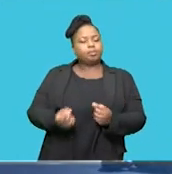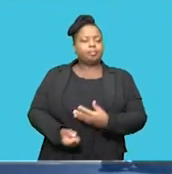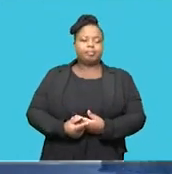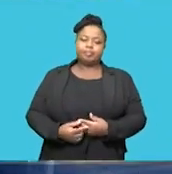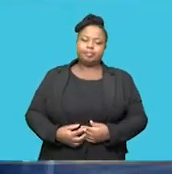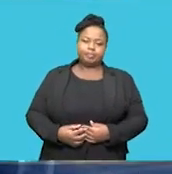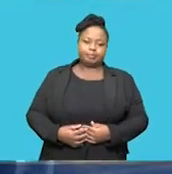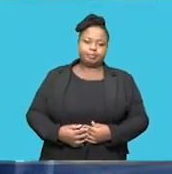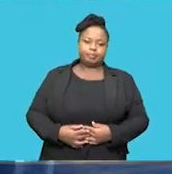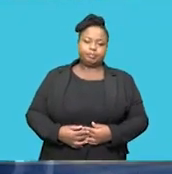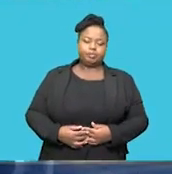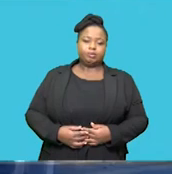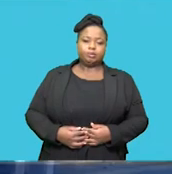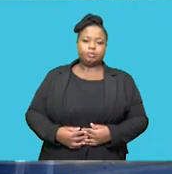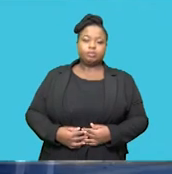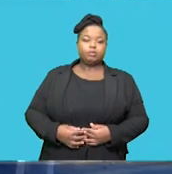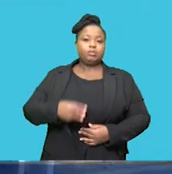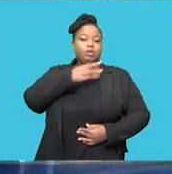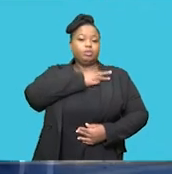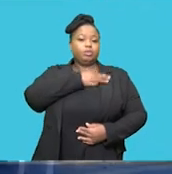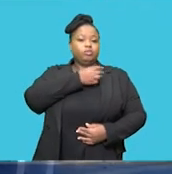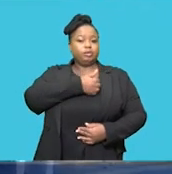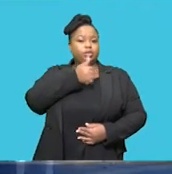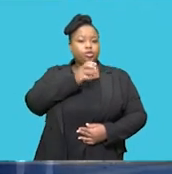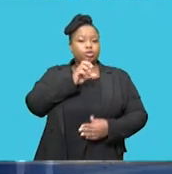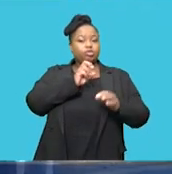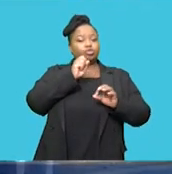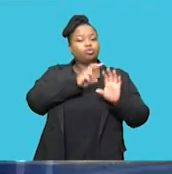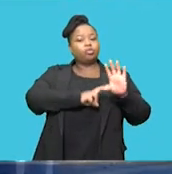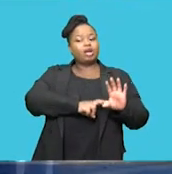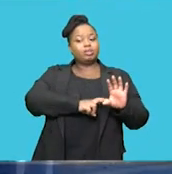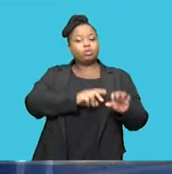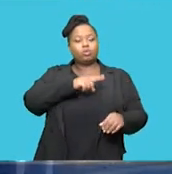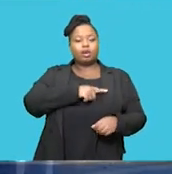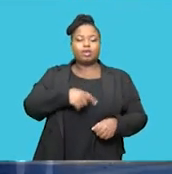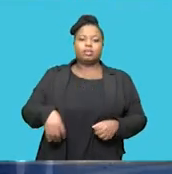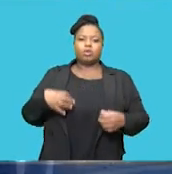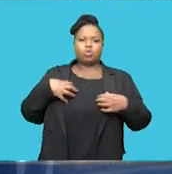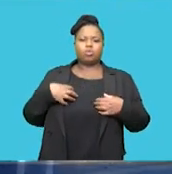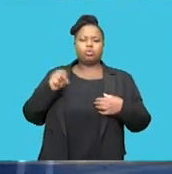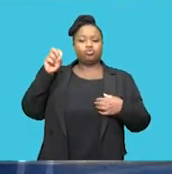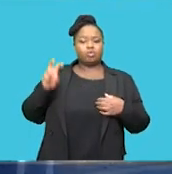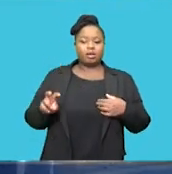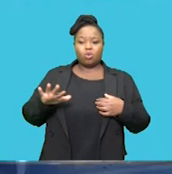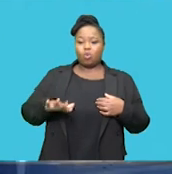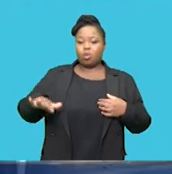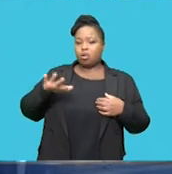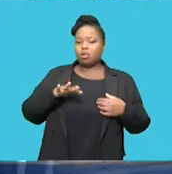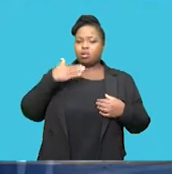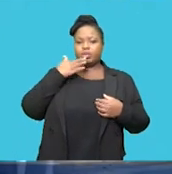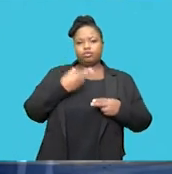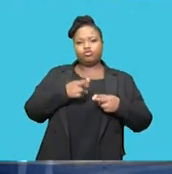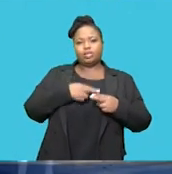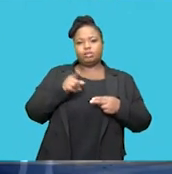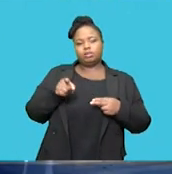sithembiso. What we got from the management is Shoprite, because Shoprite is owning this center. So all the shops abalaba rent the Shoprite.